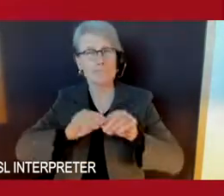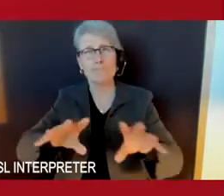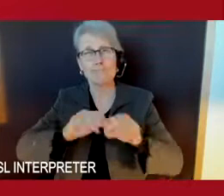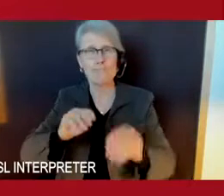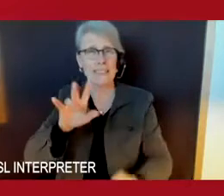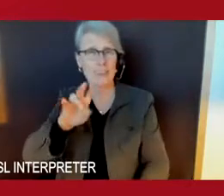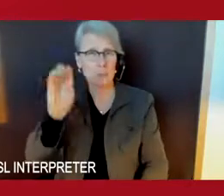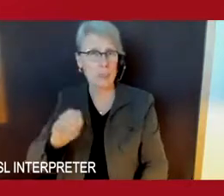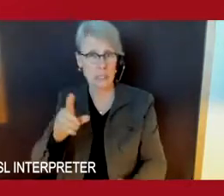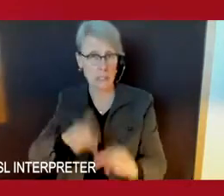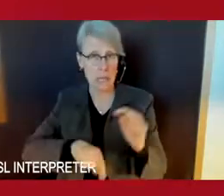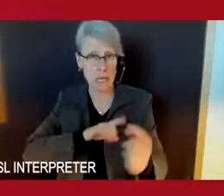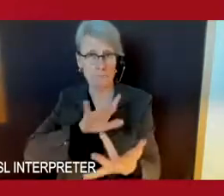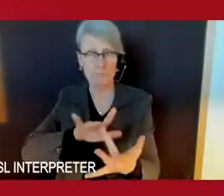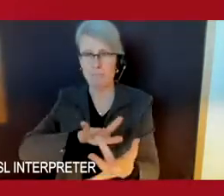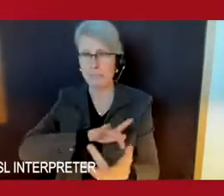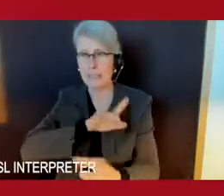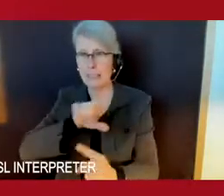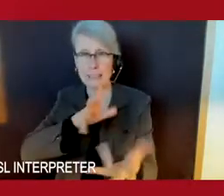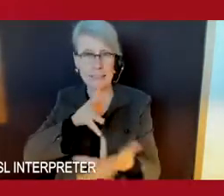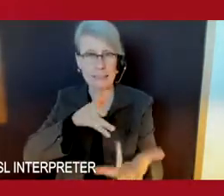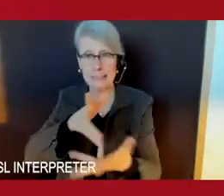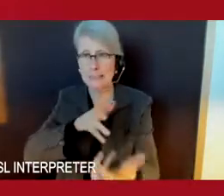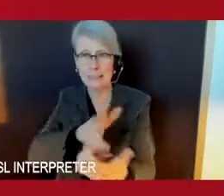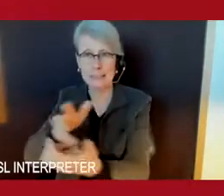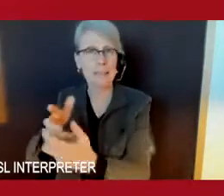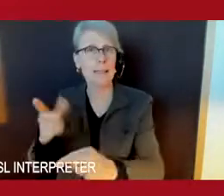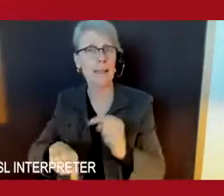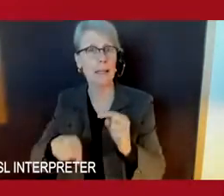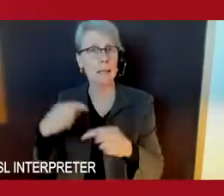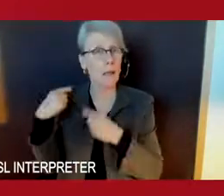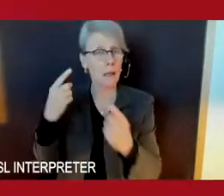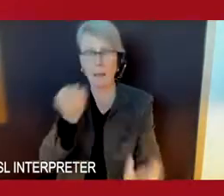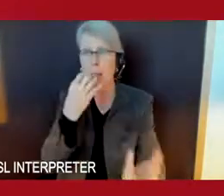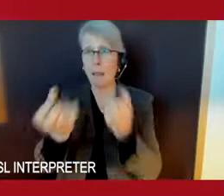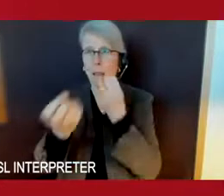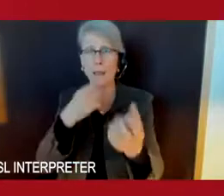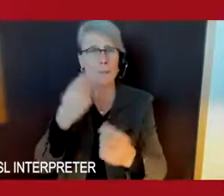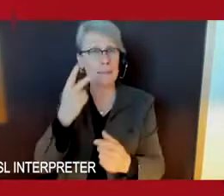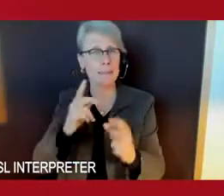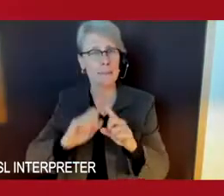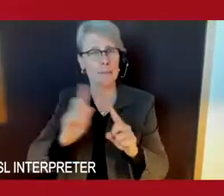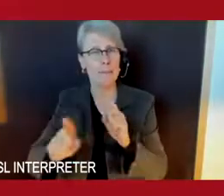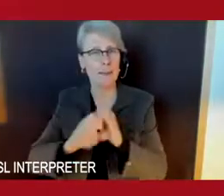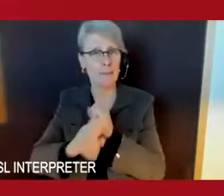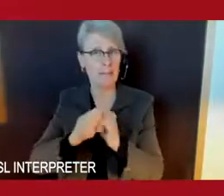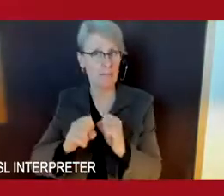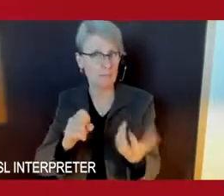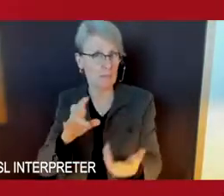able to reach 3/4 of their consumers. It's unbelievable when you think about all the advertising that we've